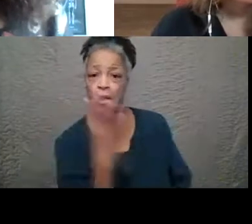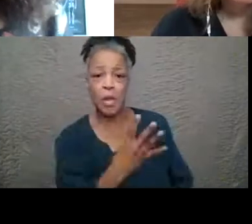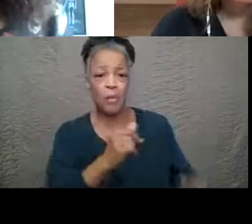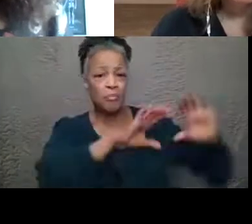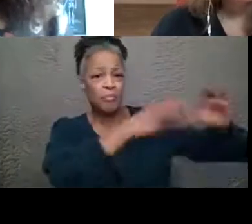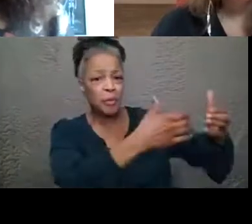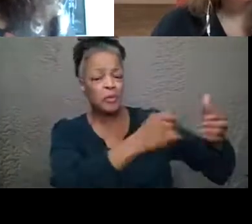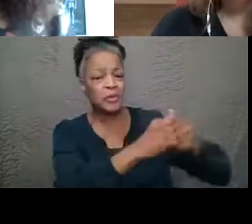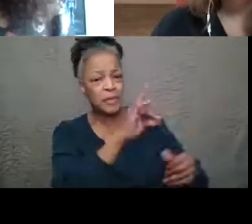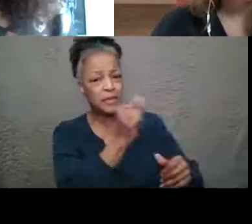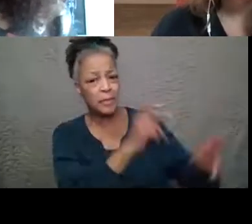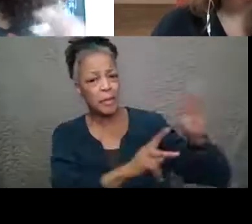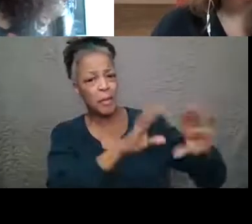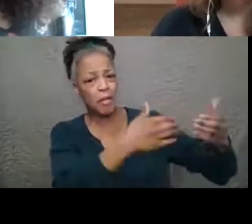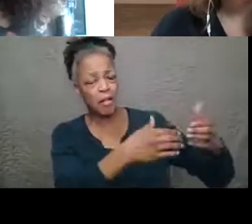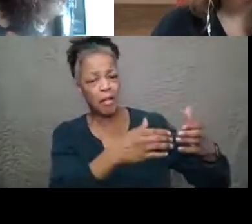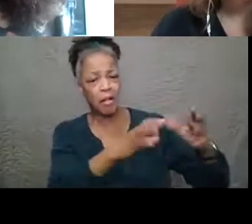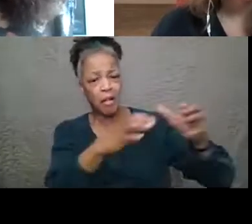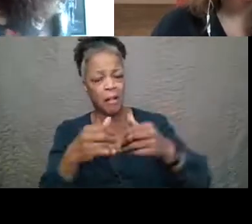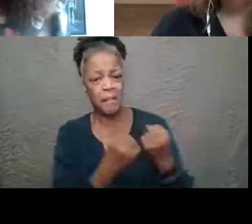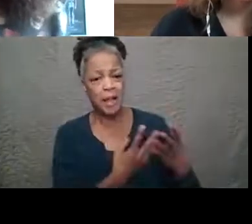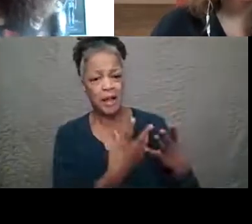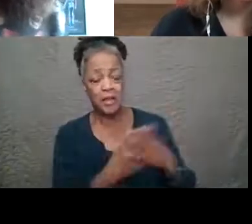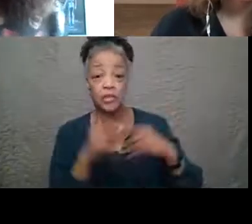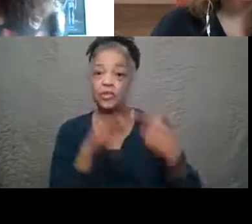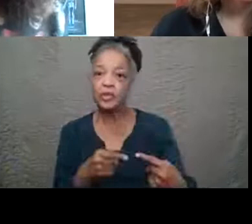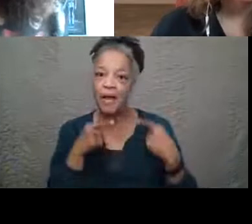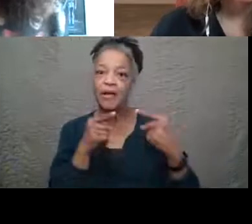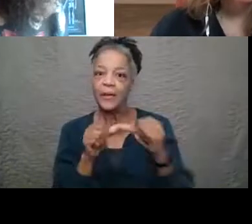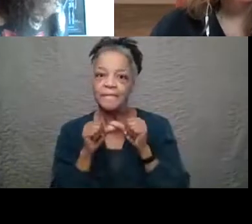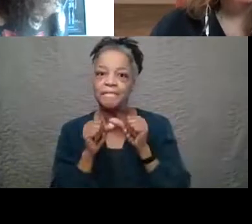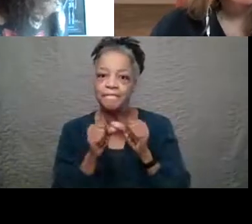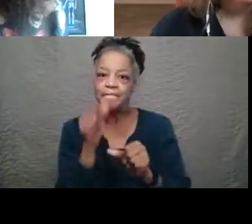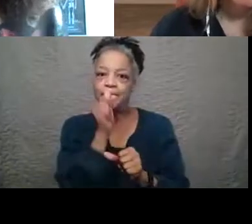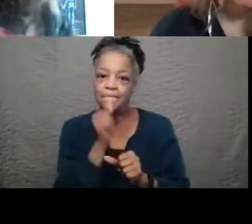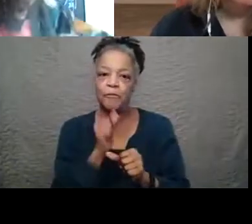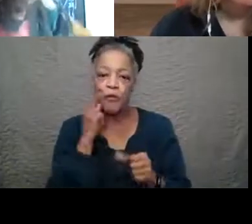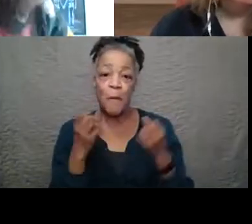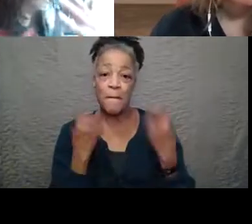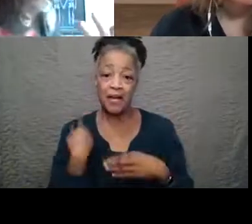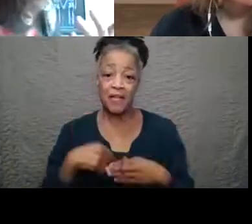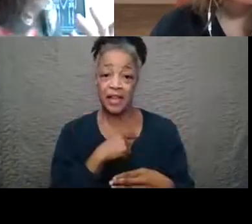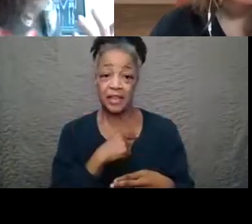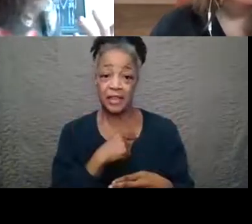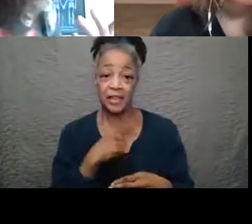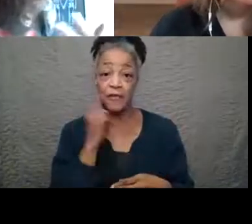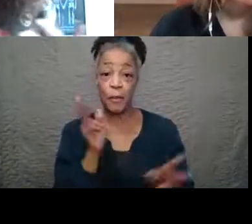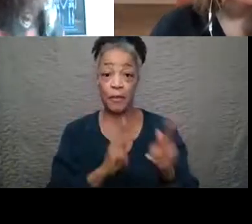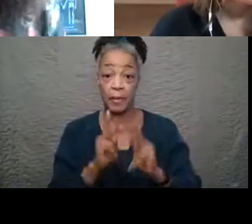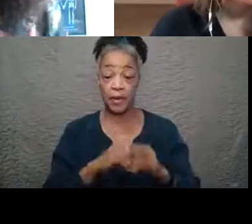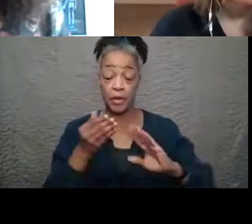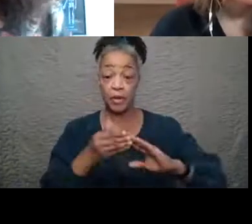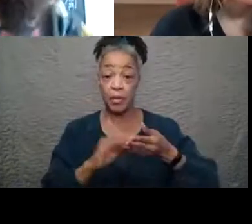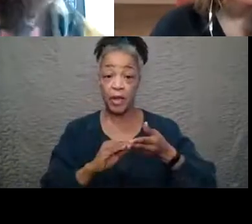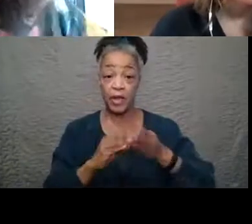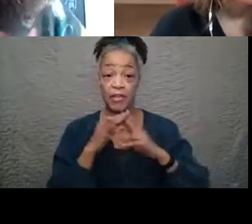folks. And so, you know, the struggle continues for many of us. But for those of us in the community for whom